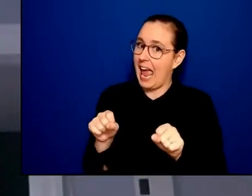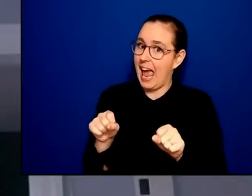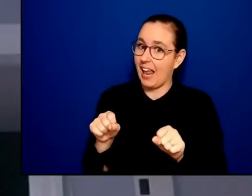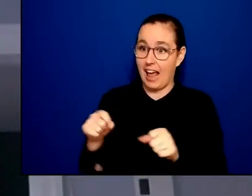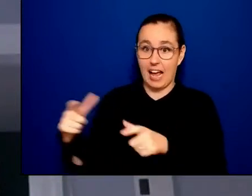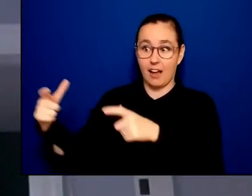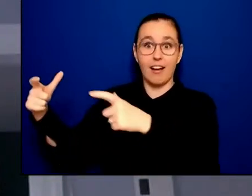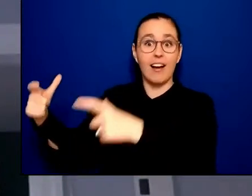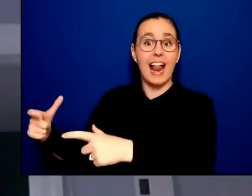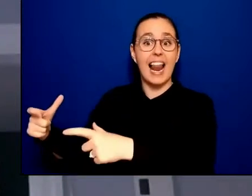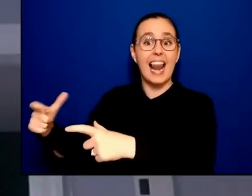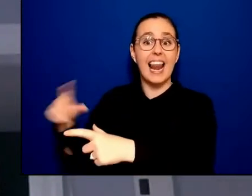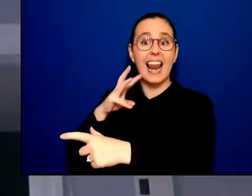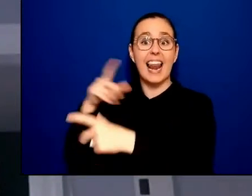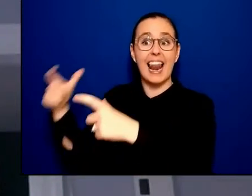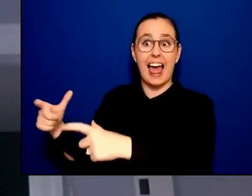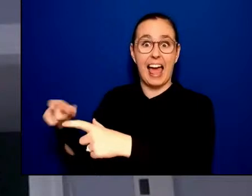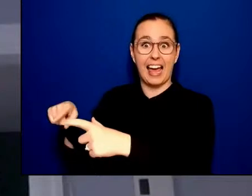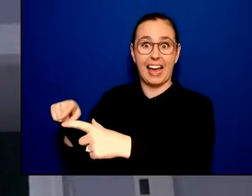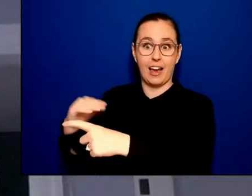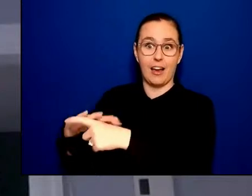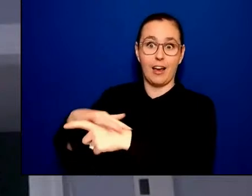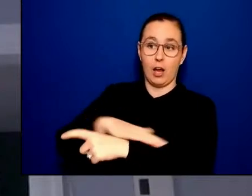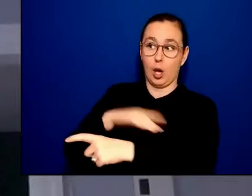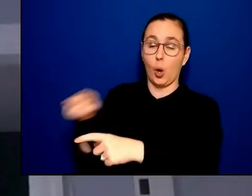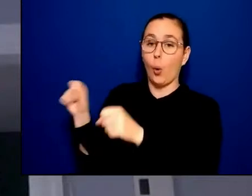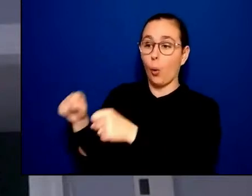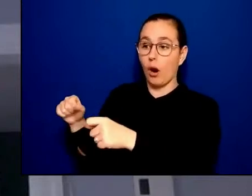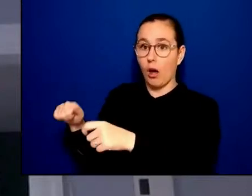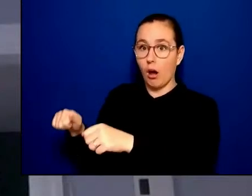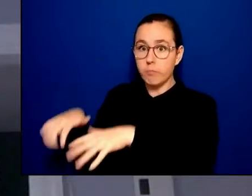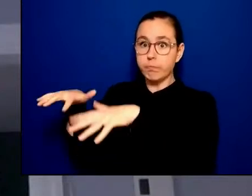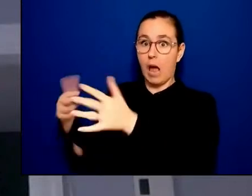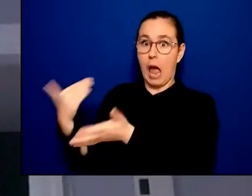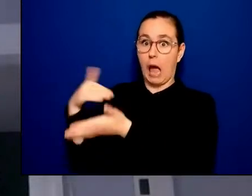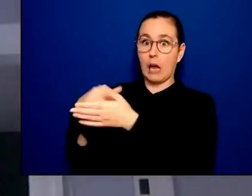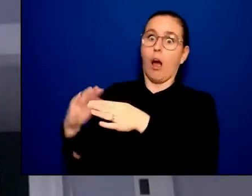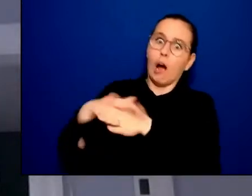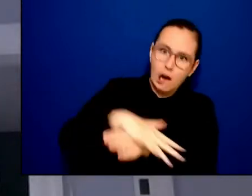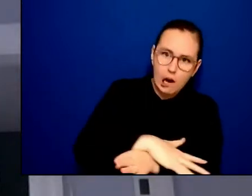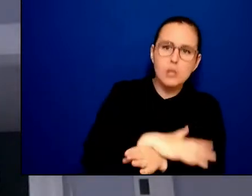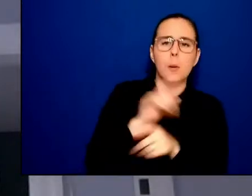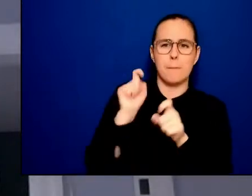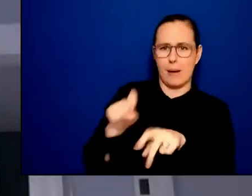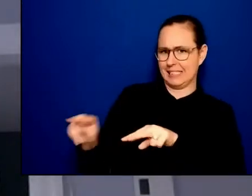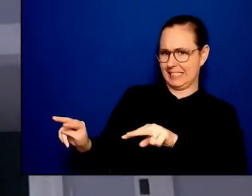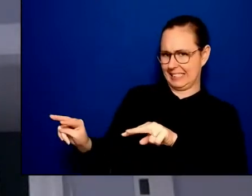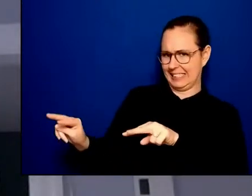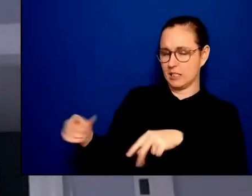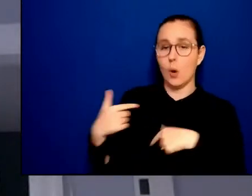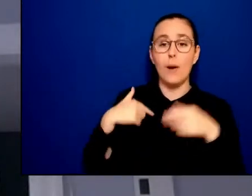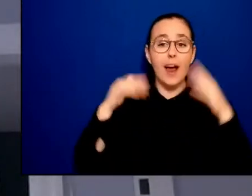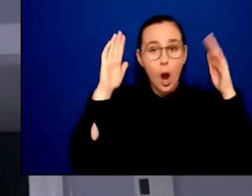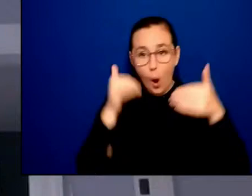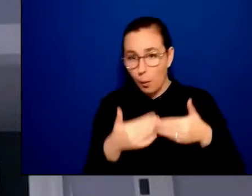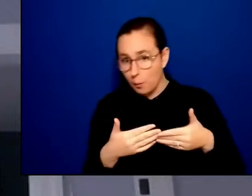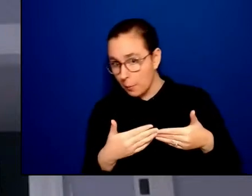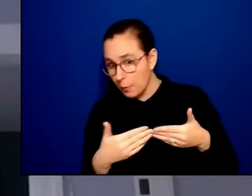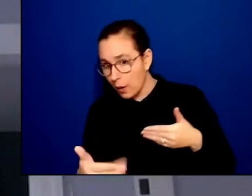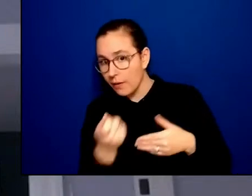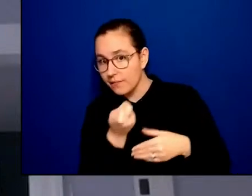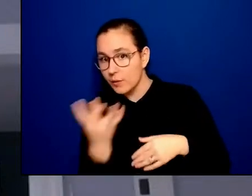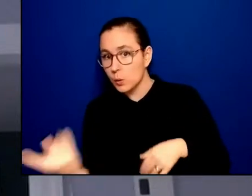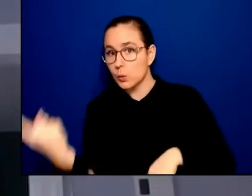in terms of outlook for the coming days, we are expecting to see that continued improvement in river levels as we continue to get dry conditions,